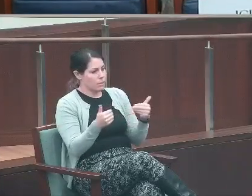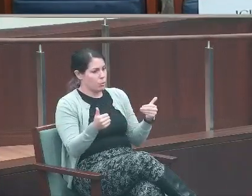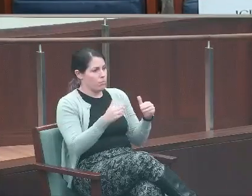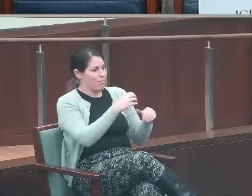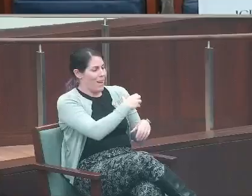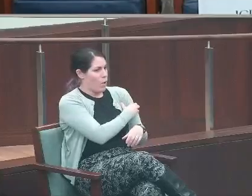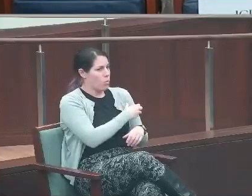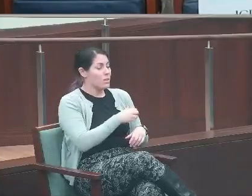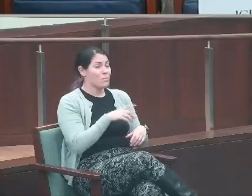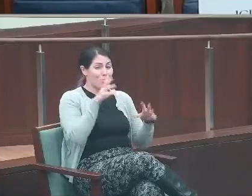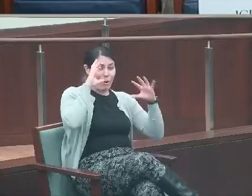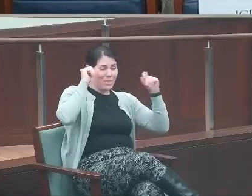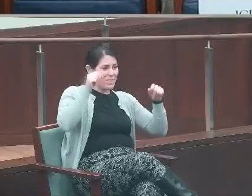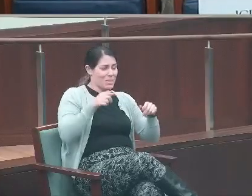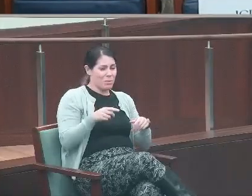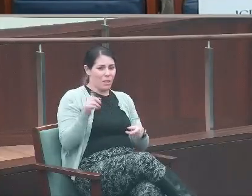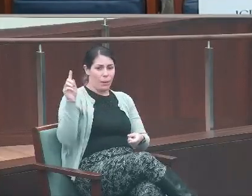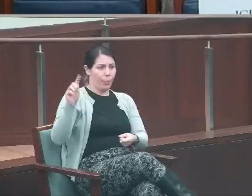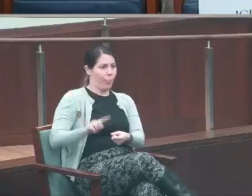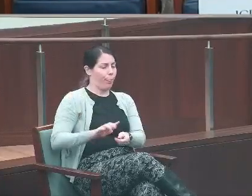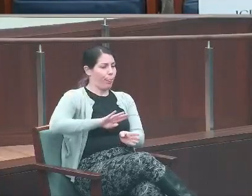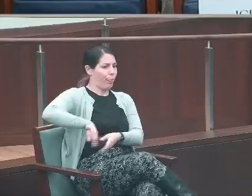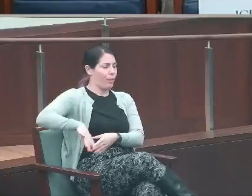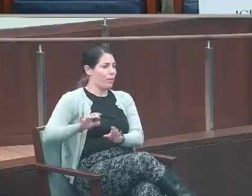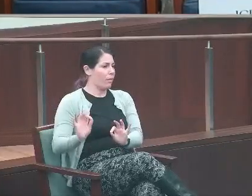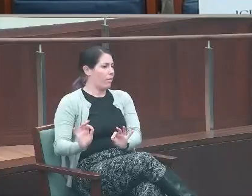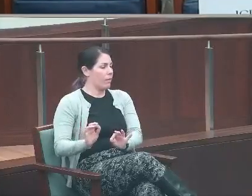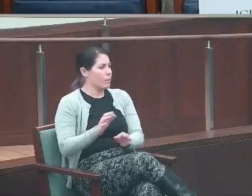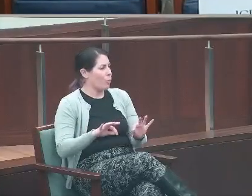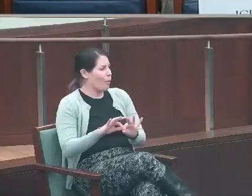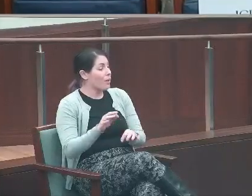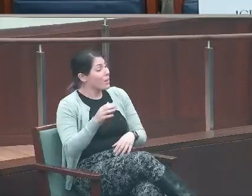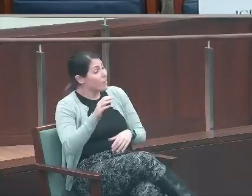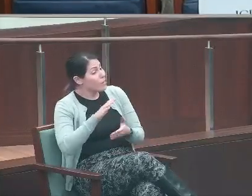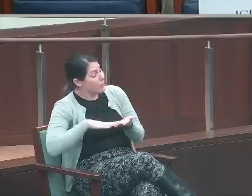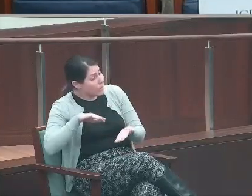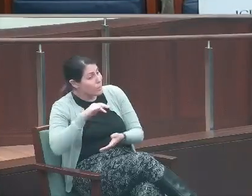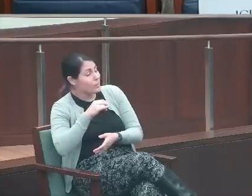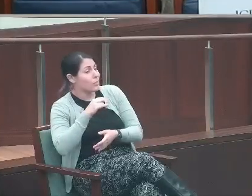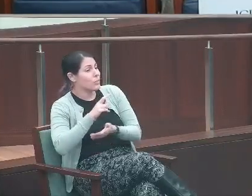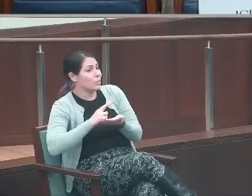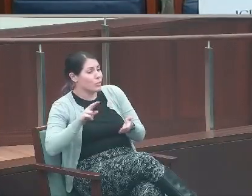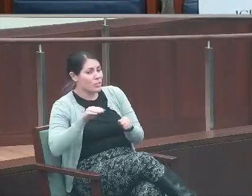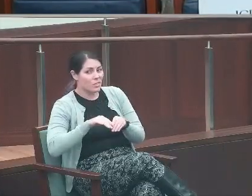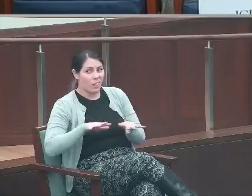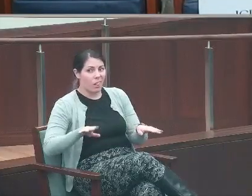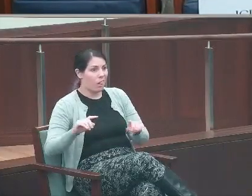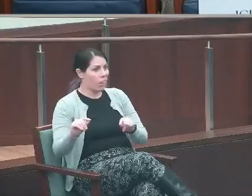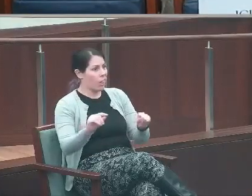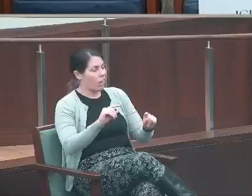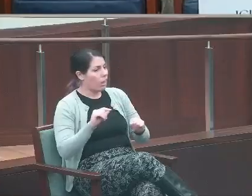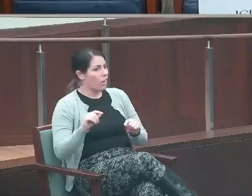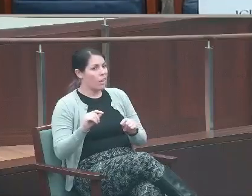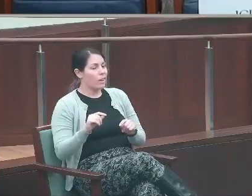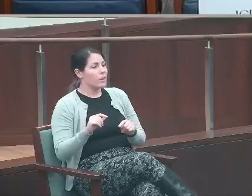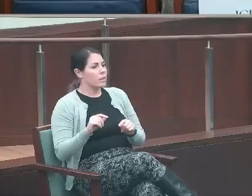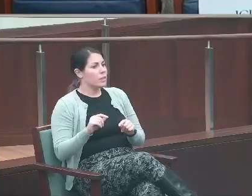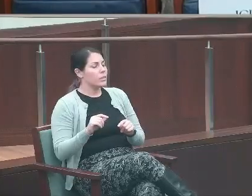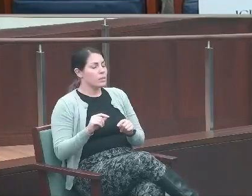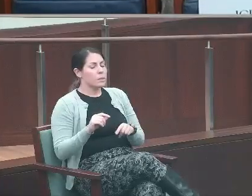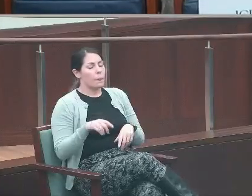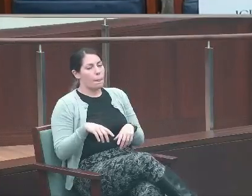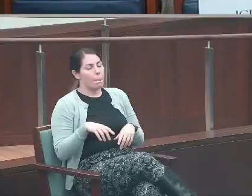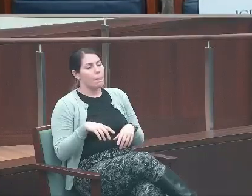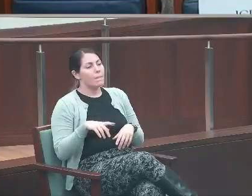of those institutions. Law firms, colleges and universities, threatening to revoke 501c3 status from nonprofit organizations.